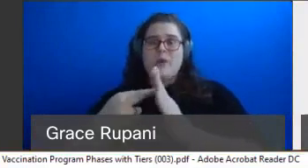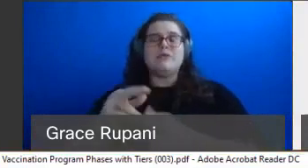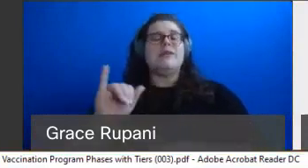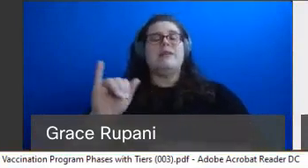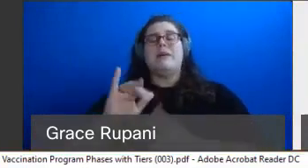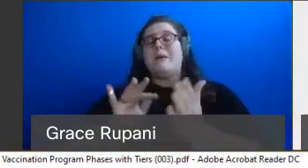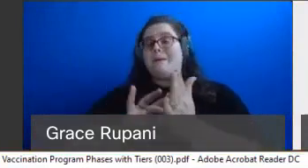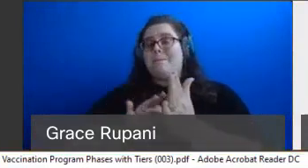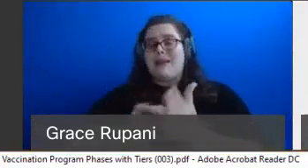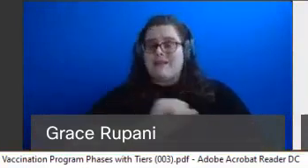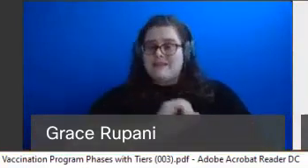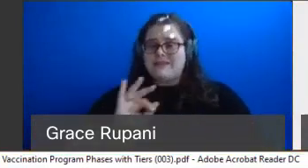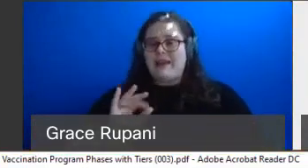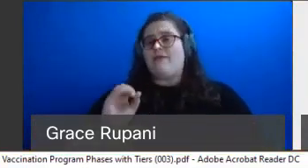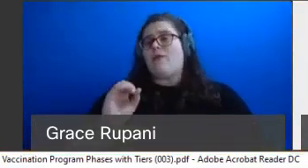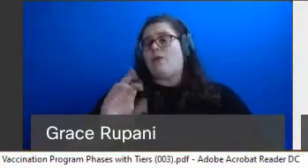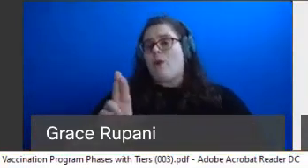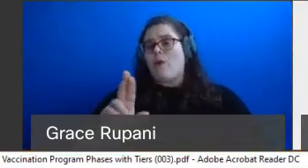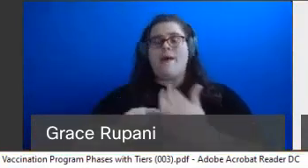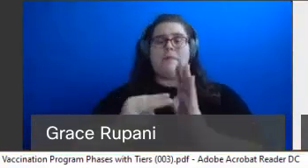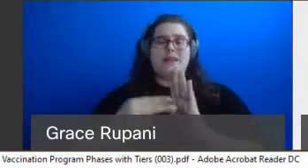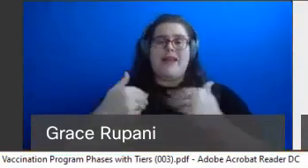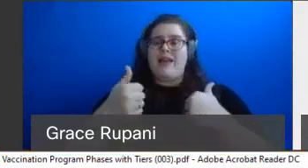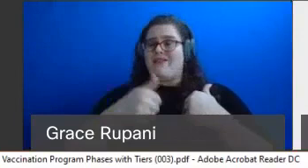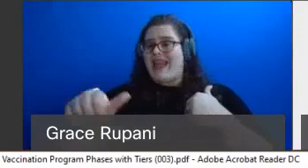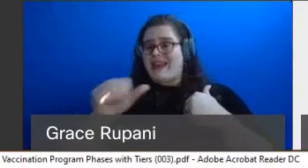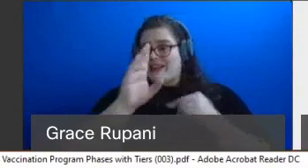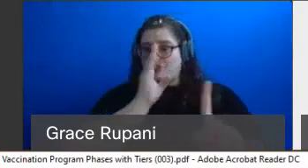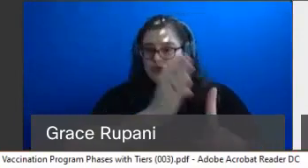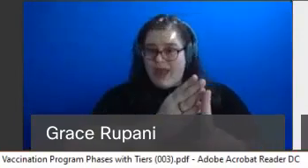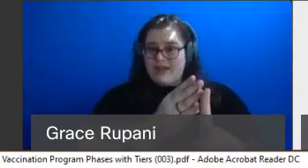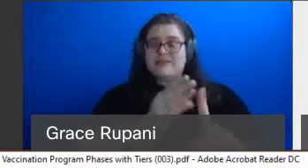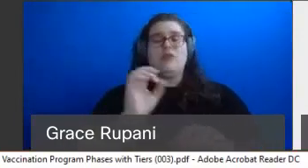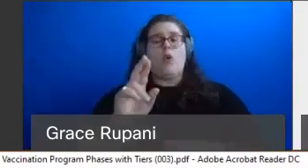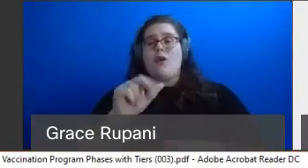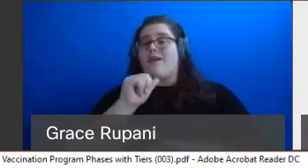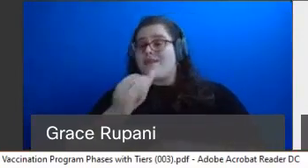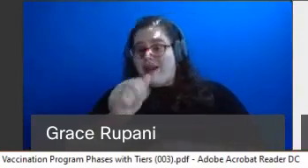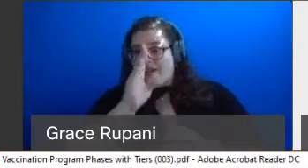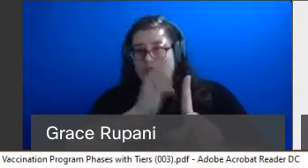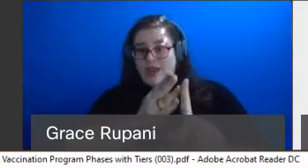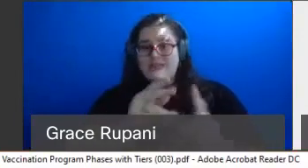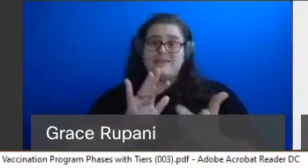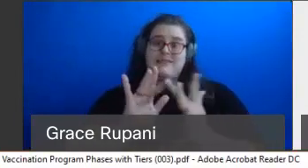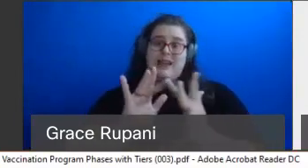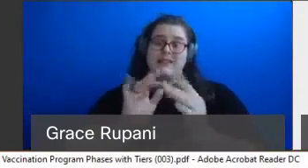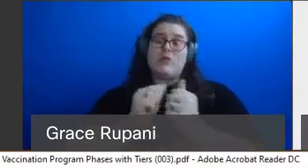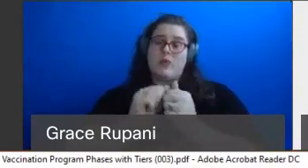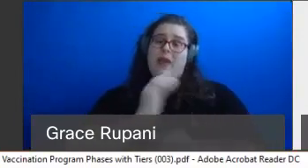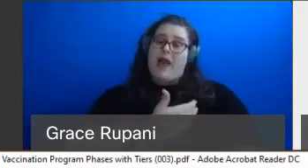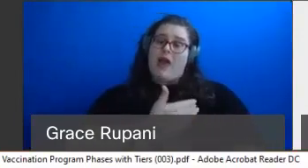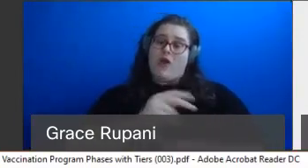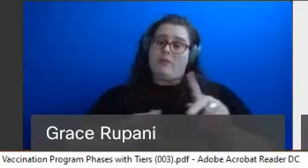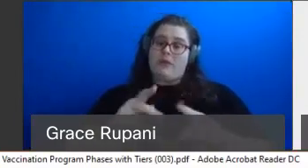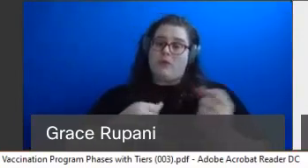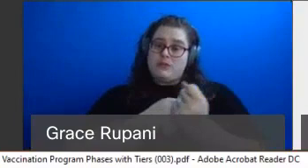any direct or indirect contact with the people we support. So it goes beyond DSPs. And I saw a question about that, and I'll get to the